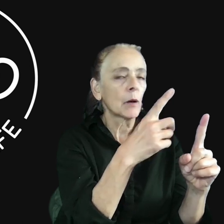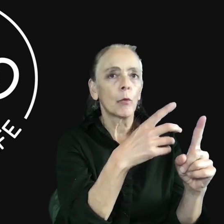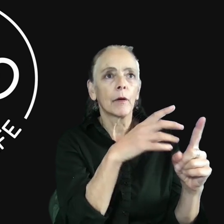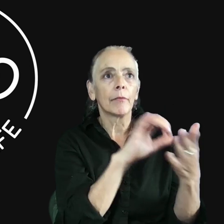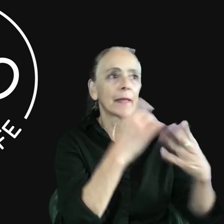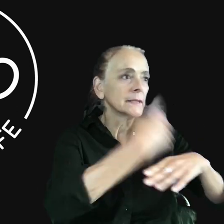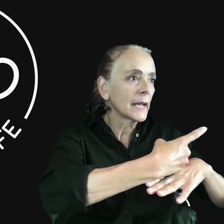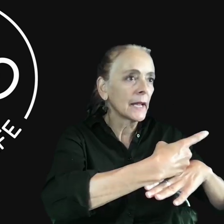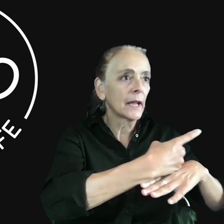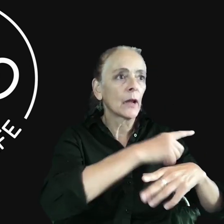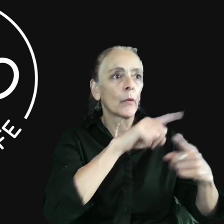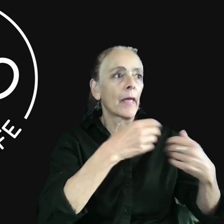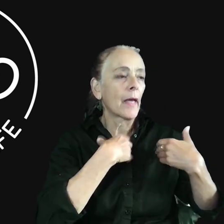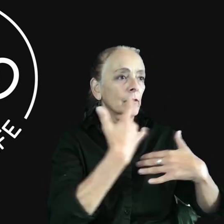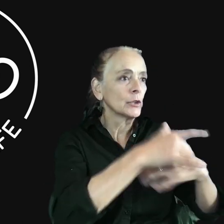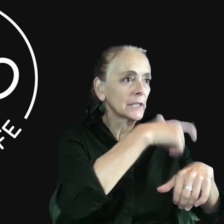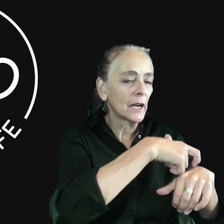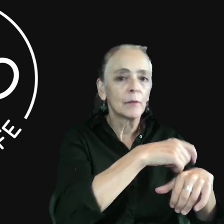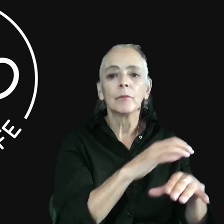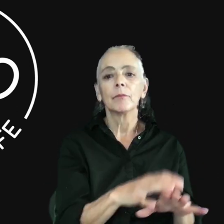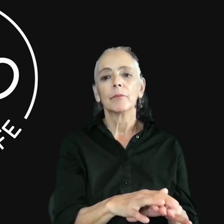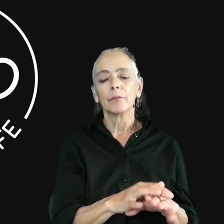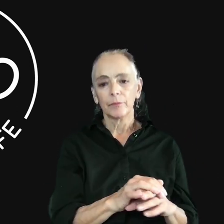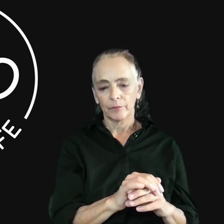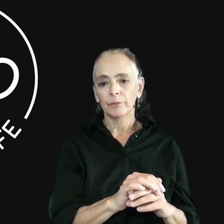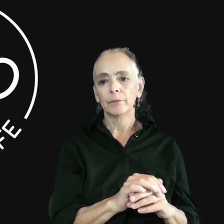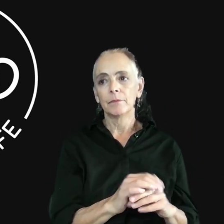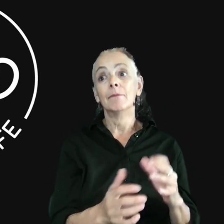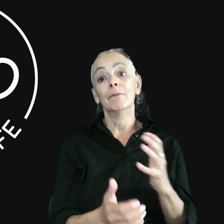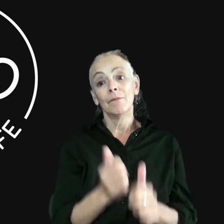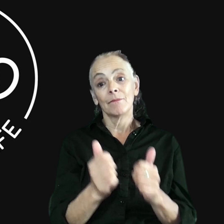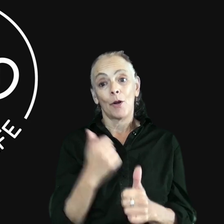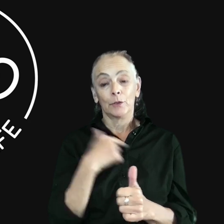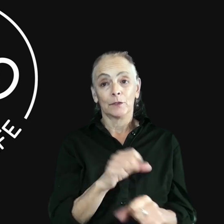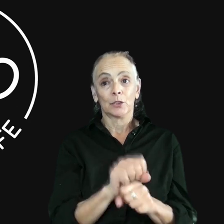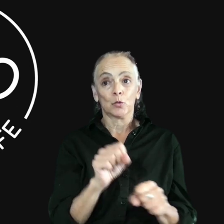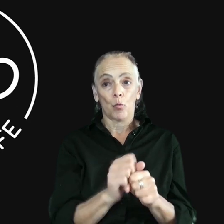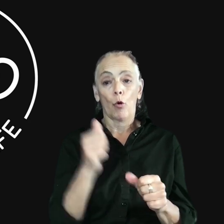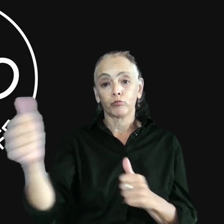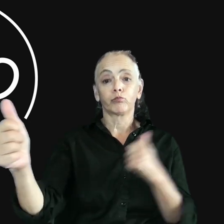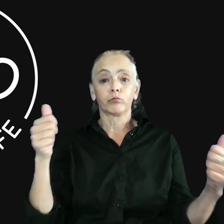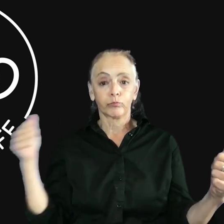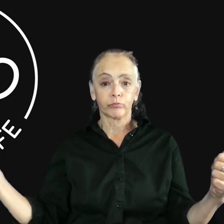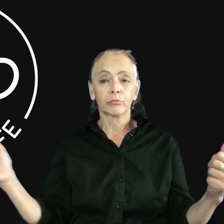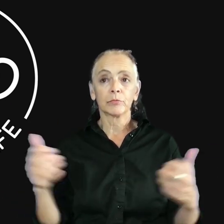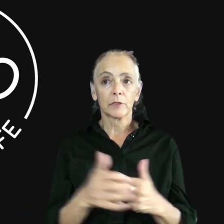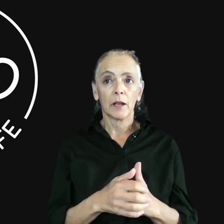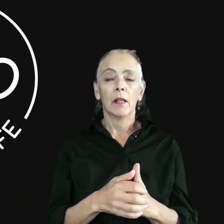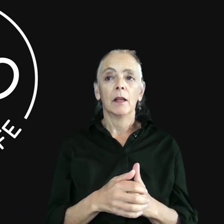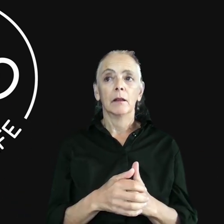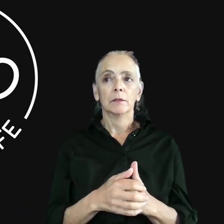day when they had some free time is because majority of us are working remotely a lot